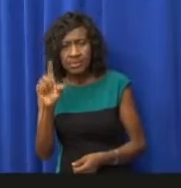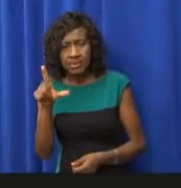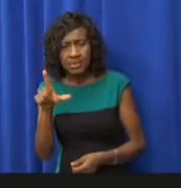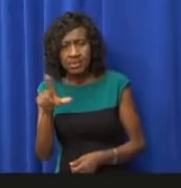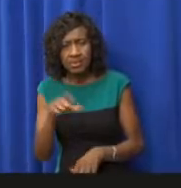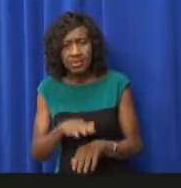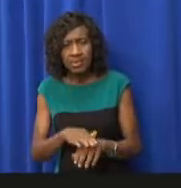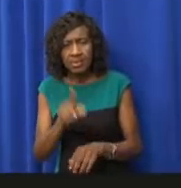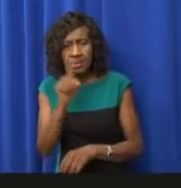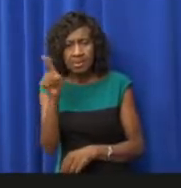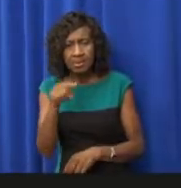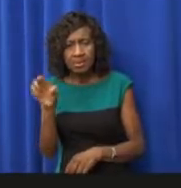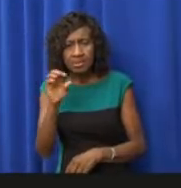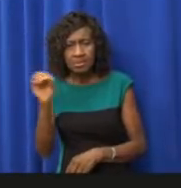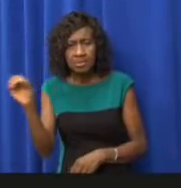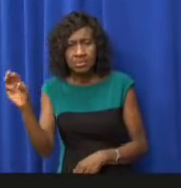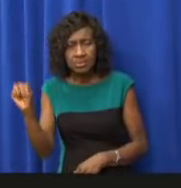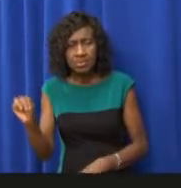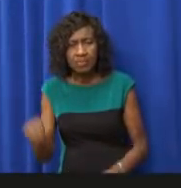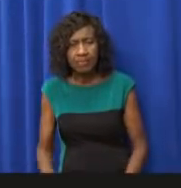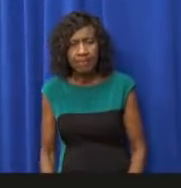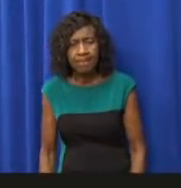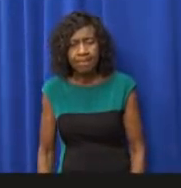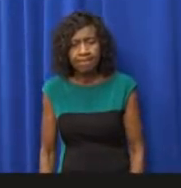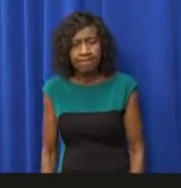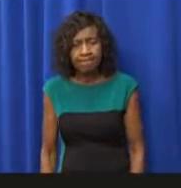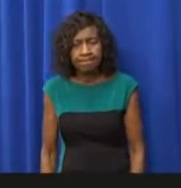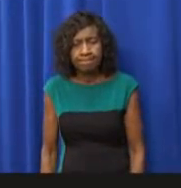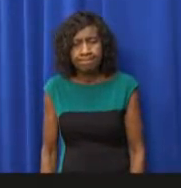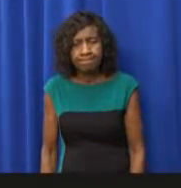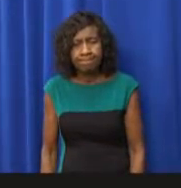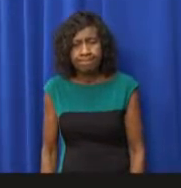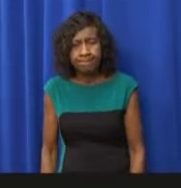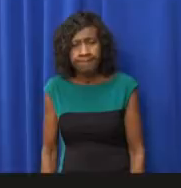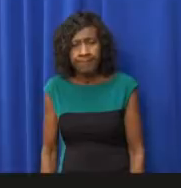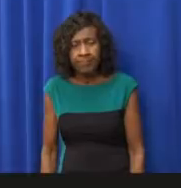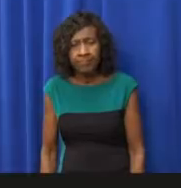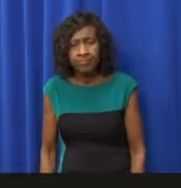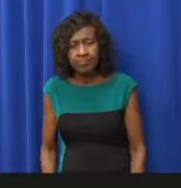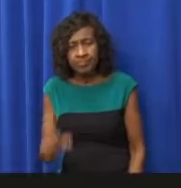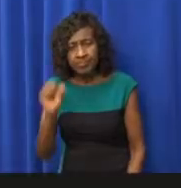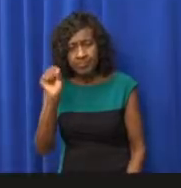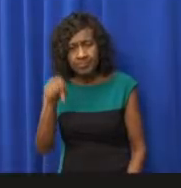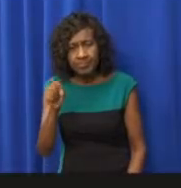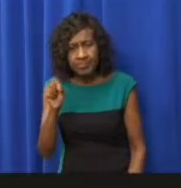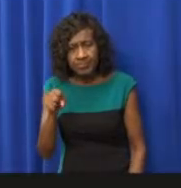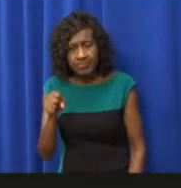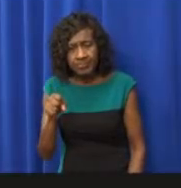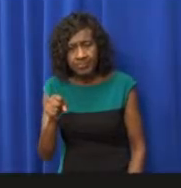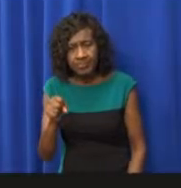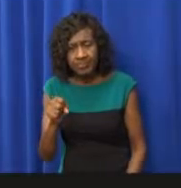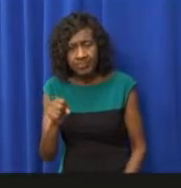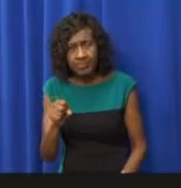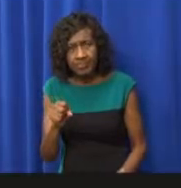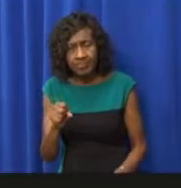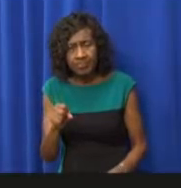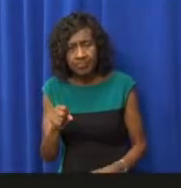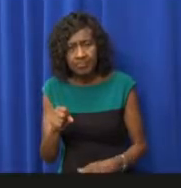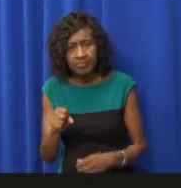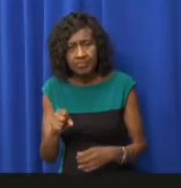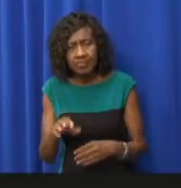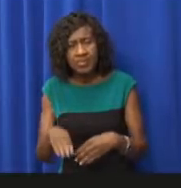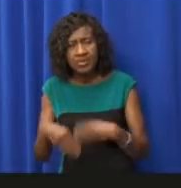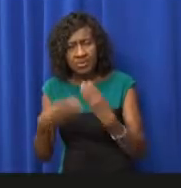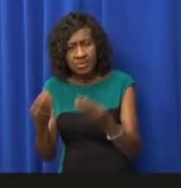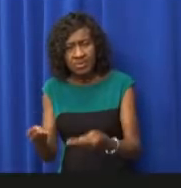Zoom. Dr. Sam? Hi, good afternoon. So yes, we have been providing some vaccination